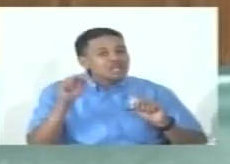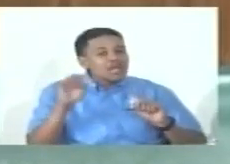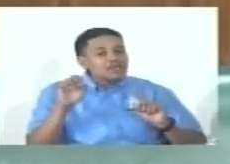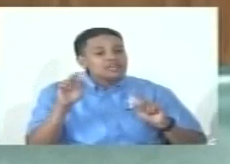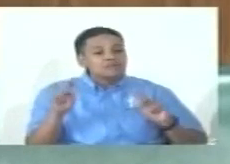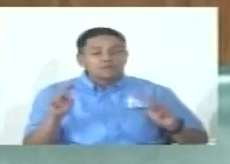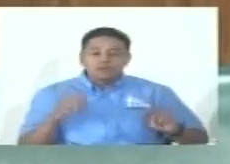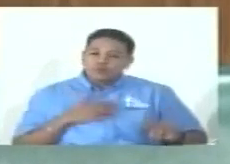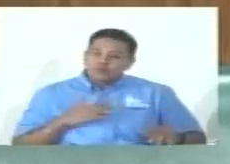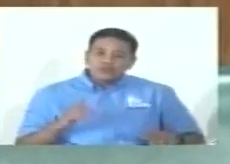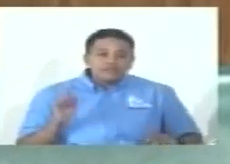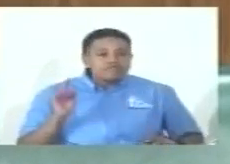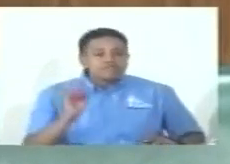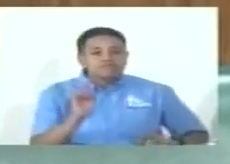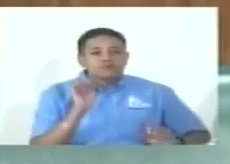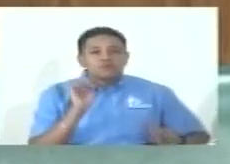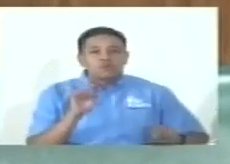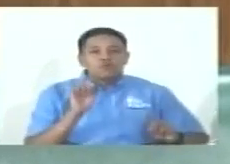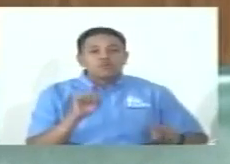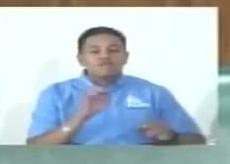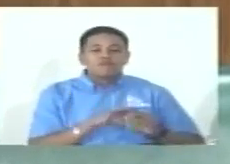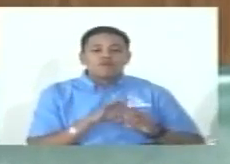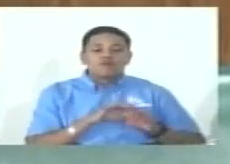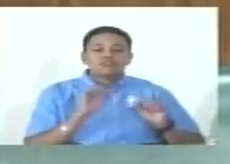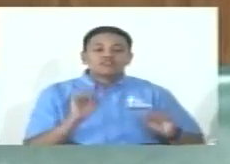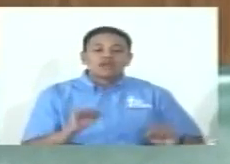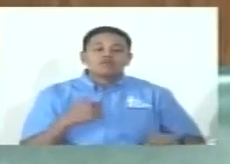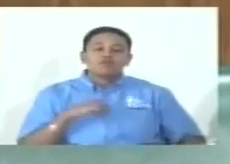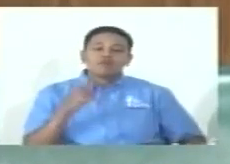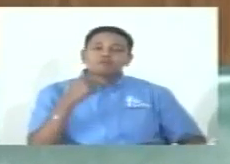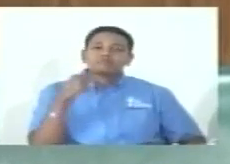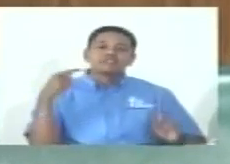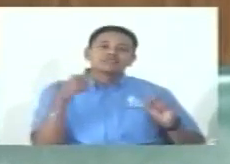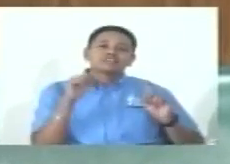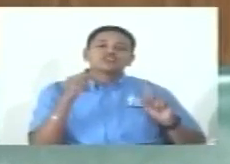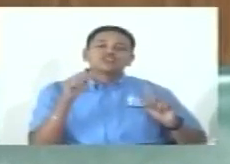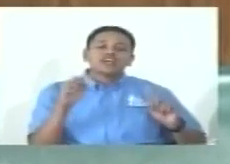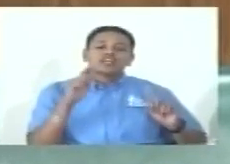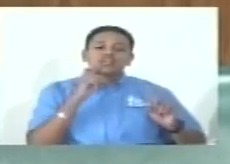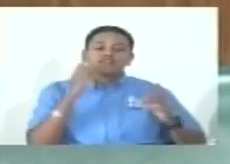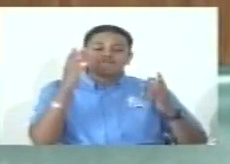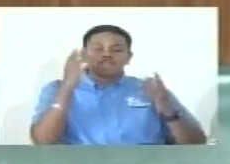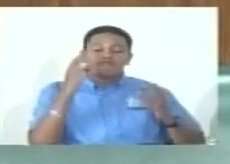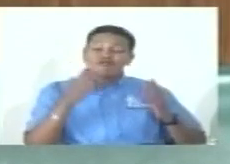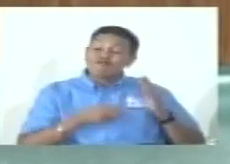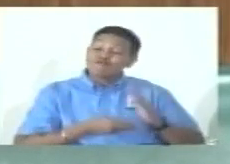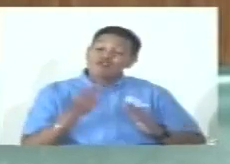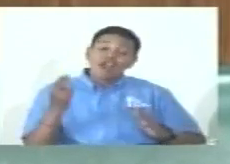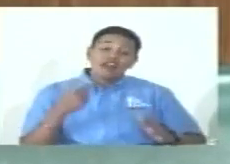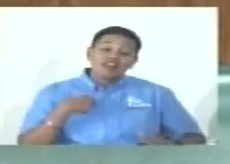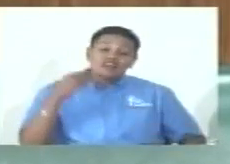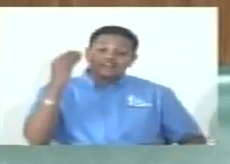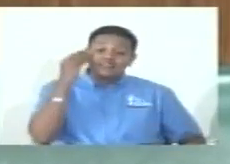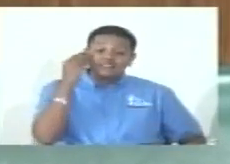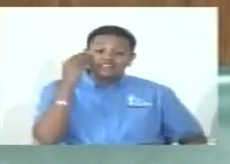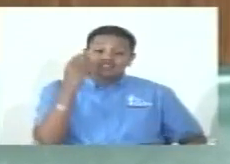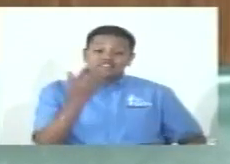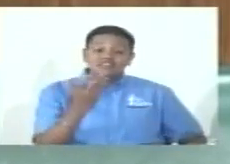pulled out all the votes she can get. We're going to miss her. Frankly, this is a case in which I say of my